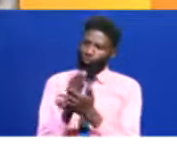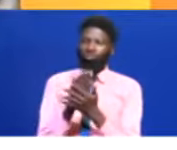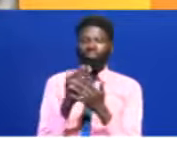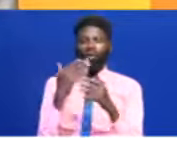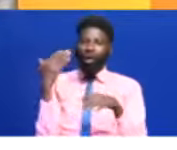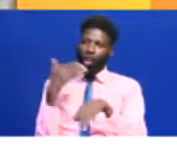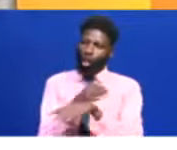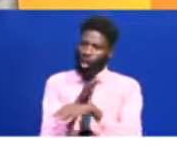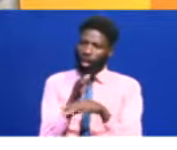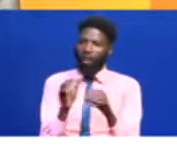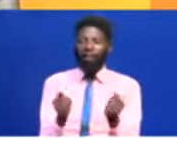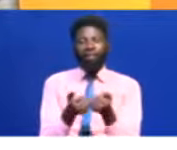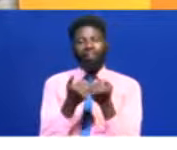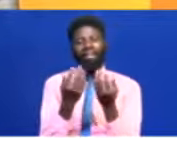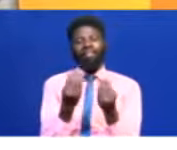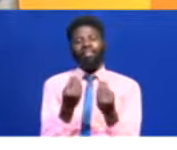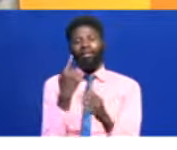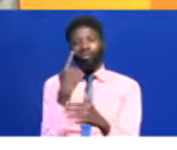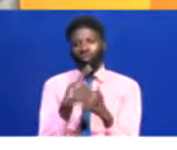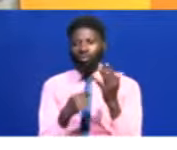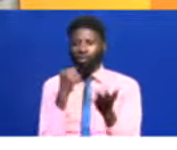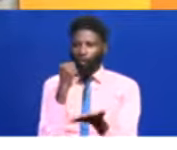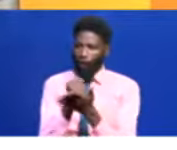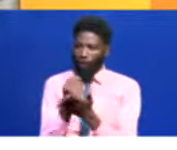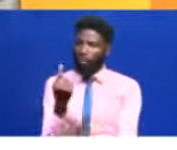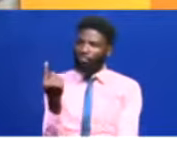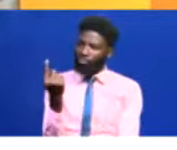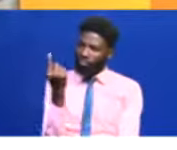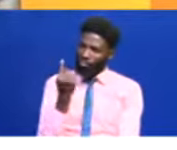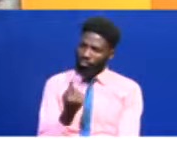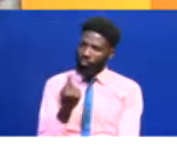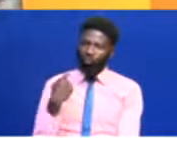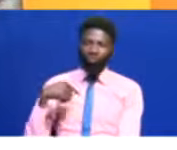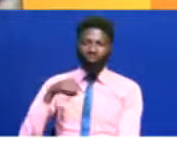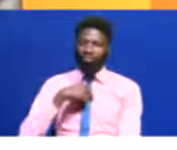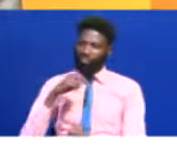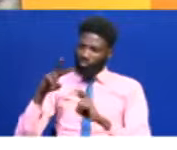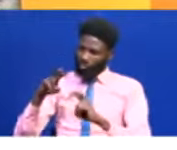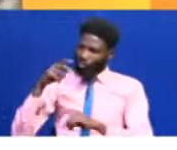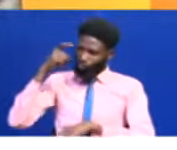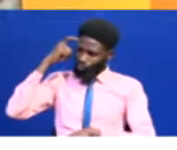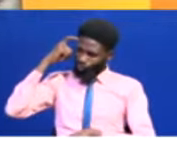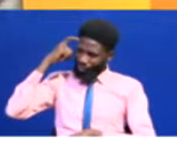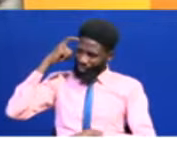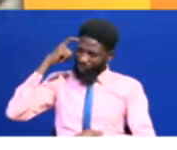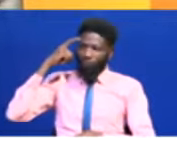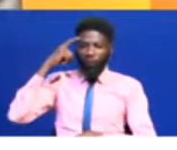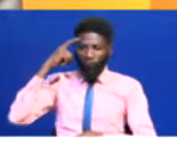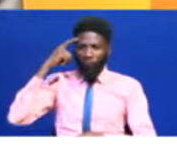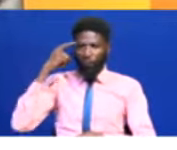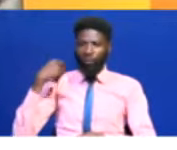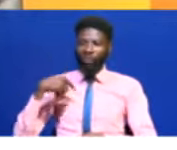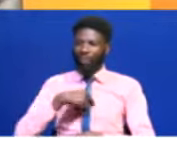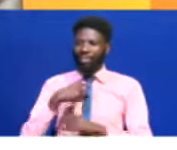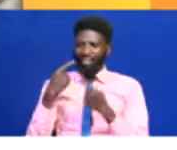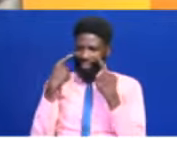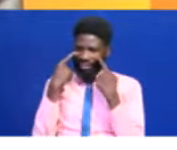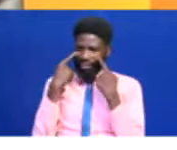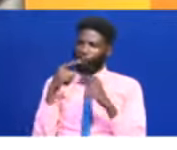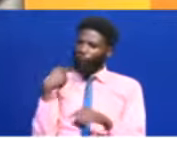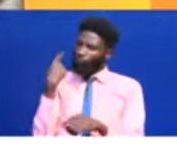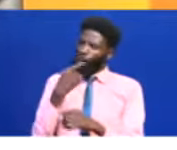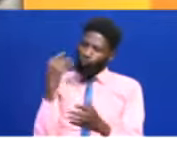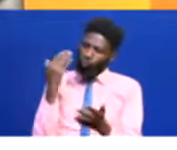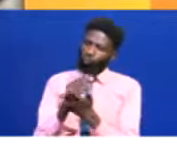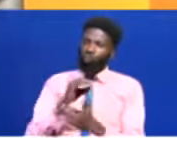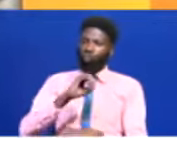place, the easiest way is to come to our offices. We authenticate, we see how best, we see who really